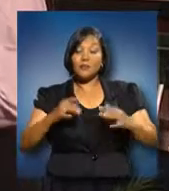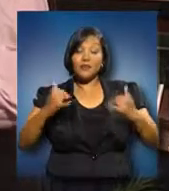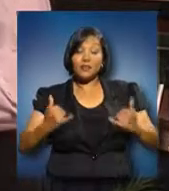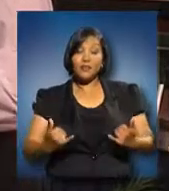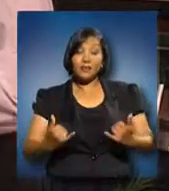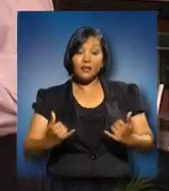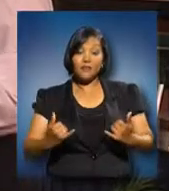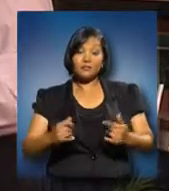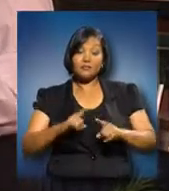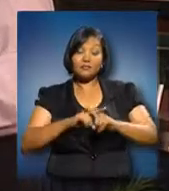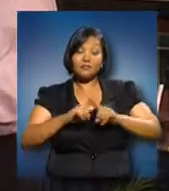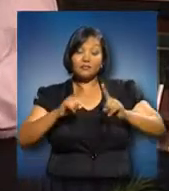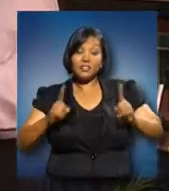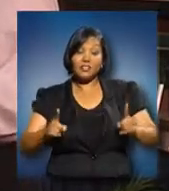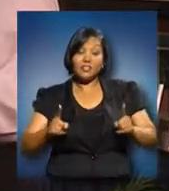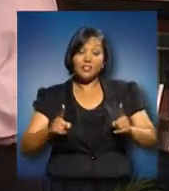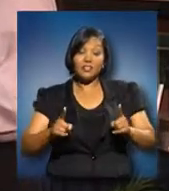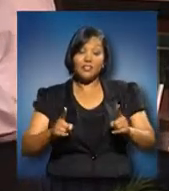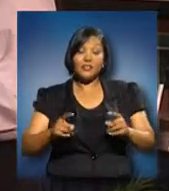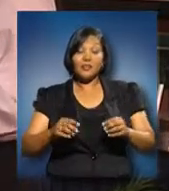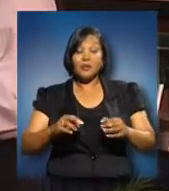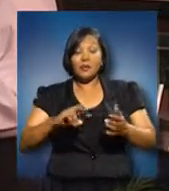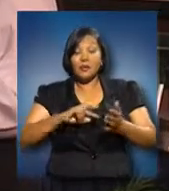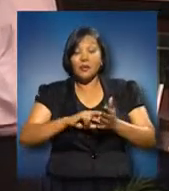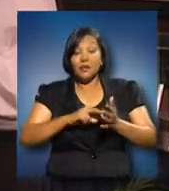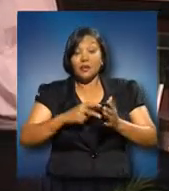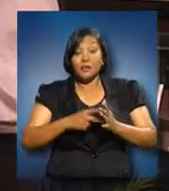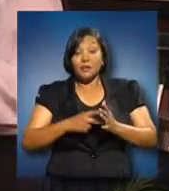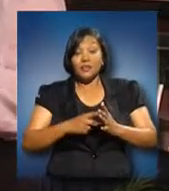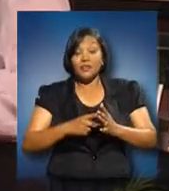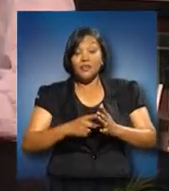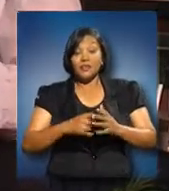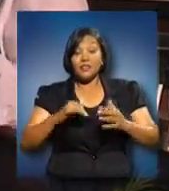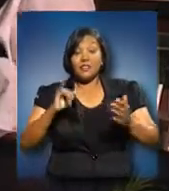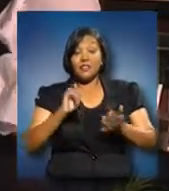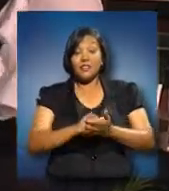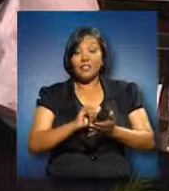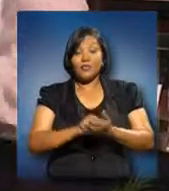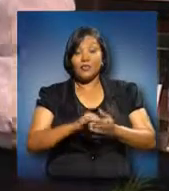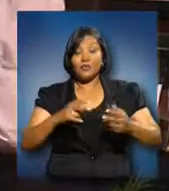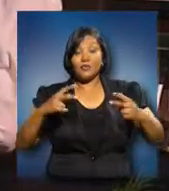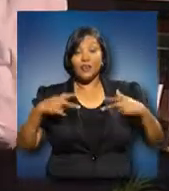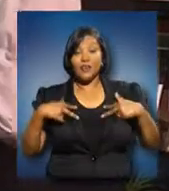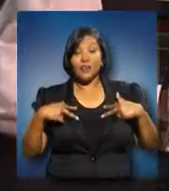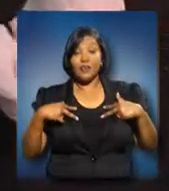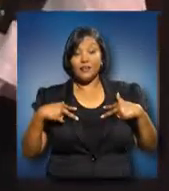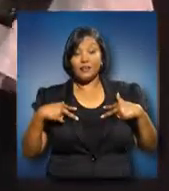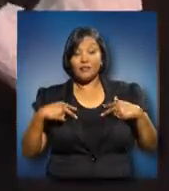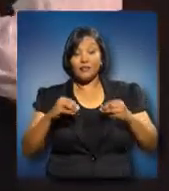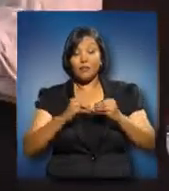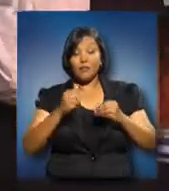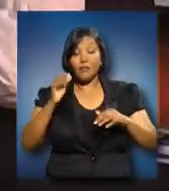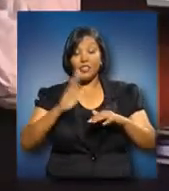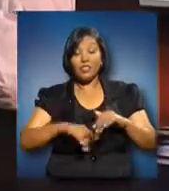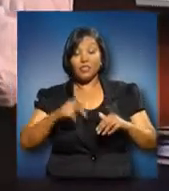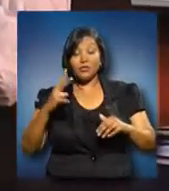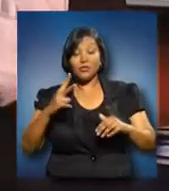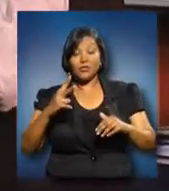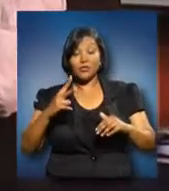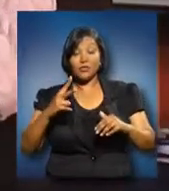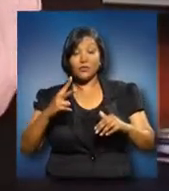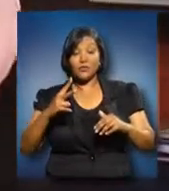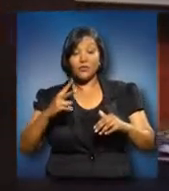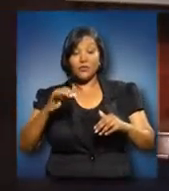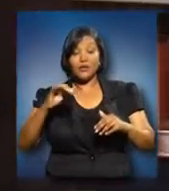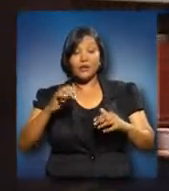are around 2.1, 2.2 addresses per attendee. It means that on the mean, people have